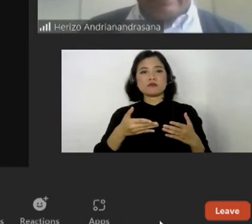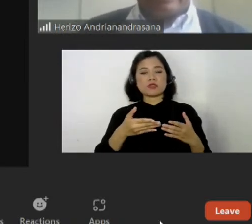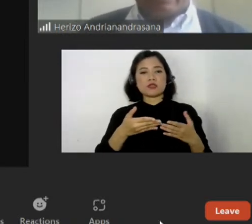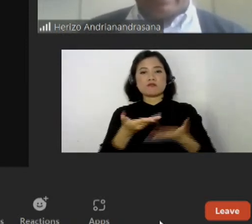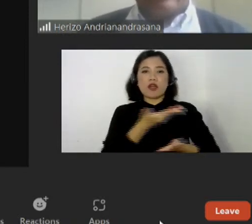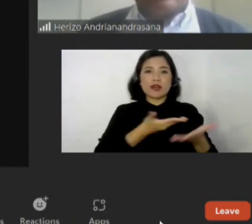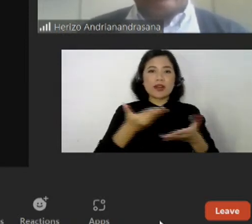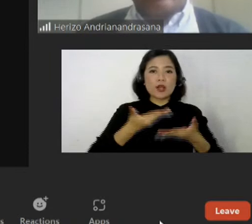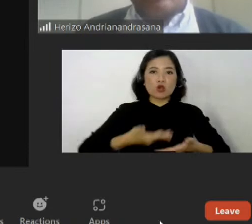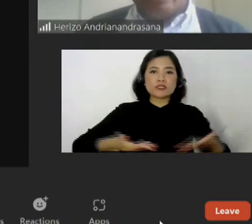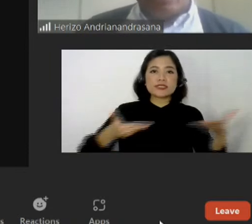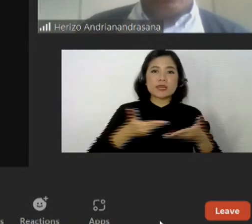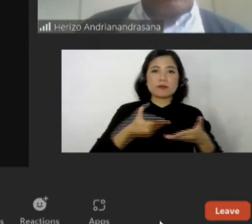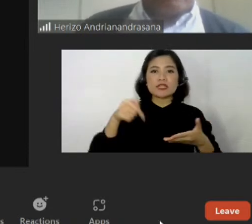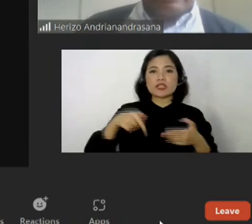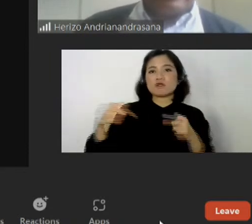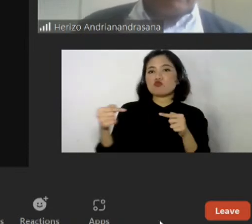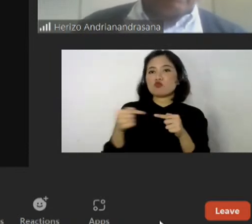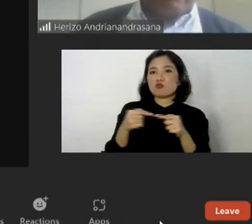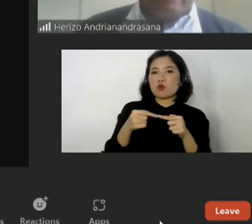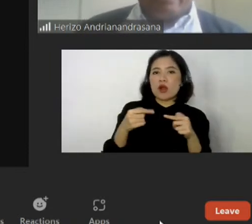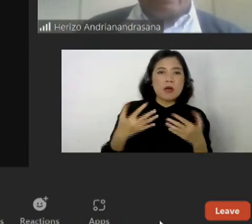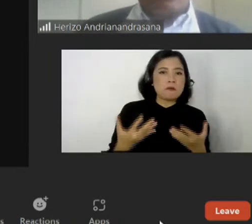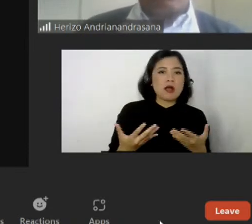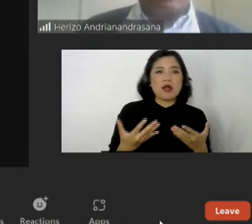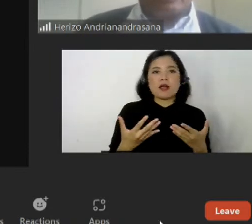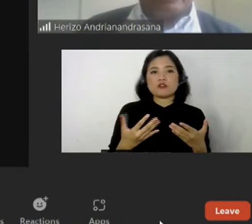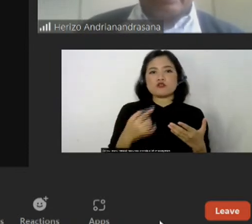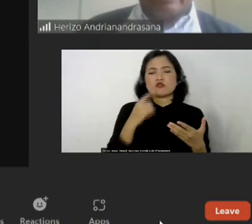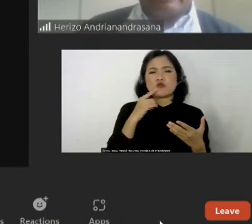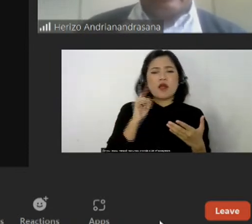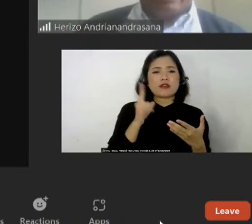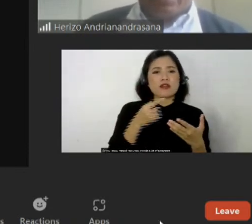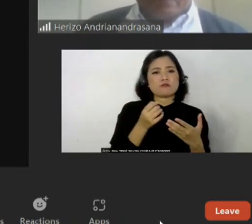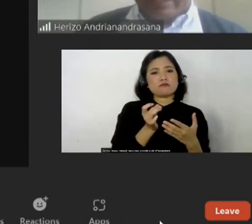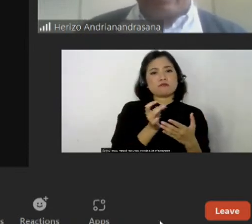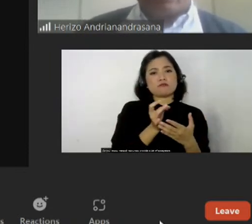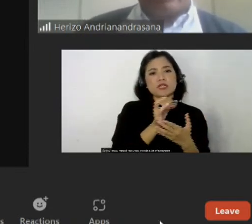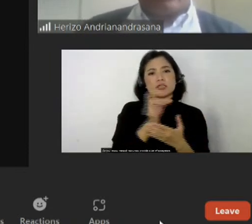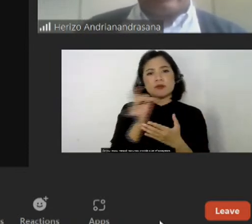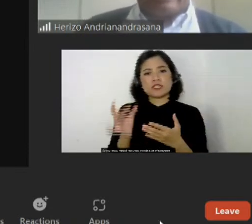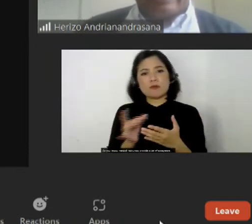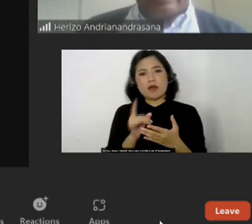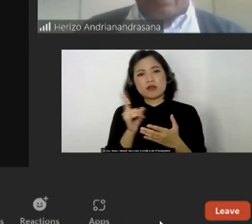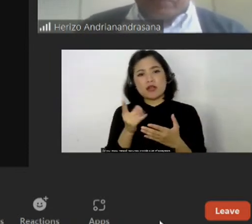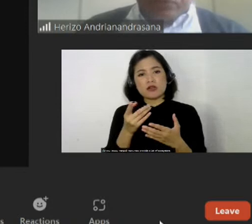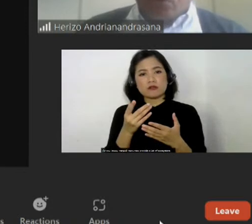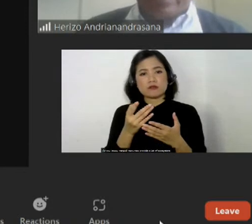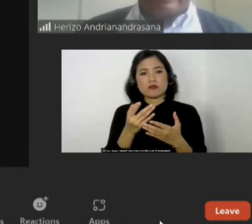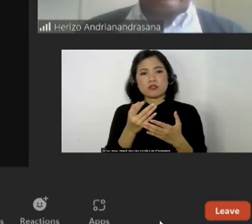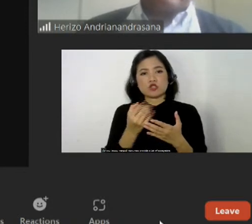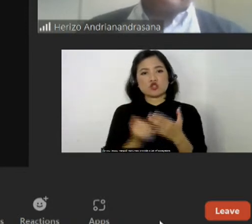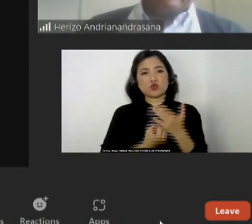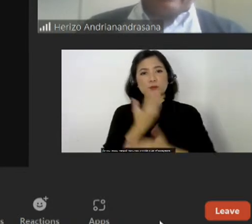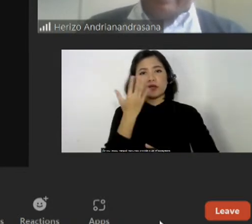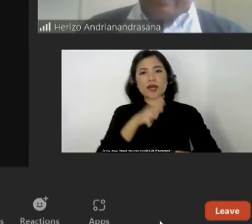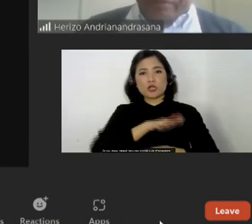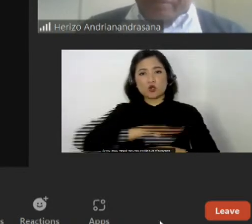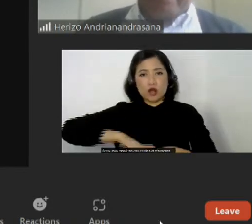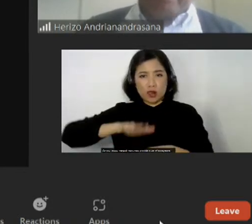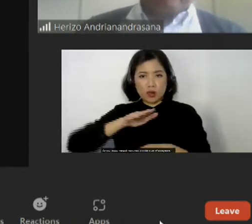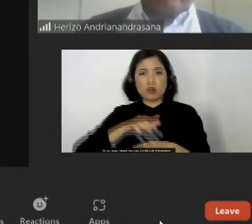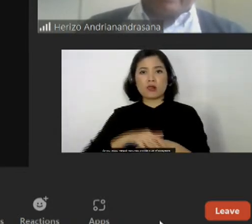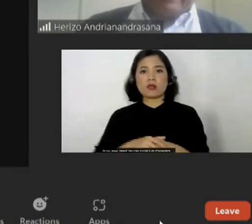and this is related to the principal roles of the natural resources, of the forest,